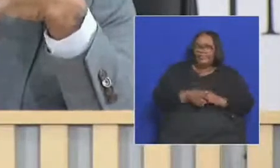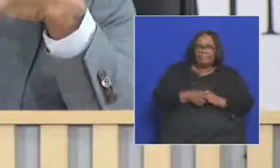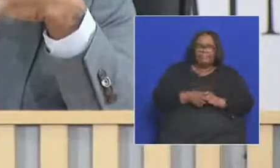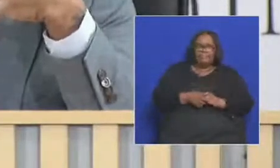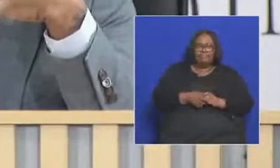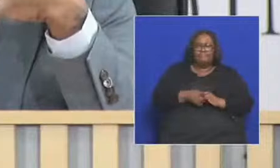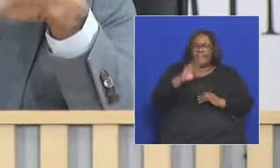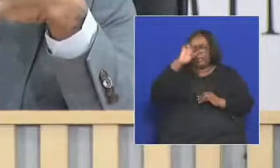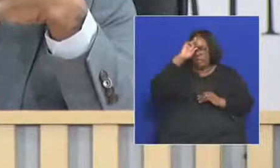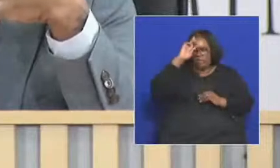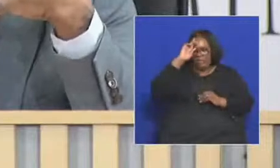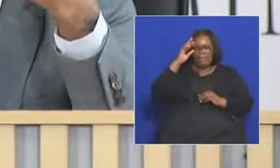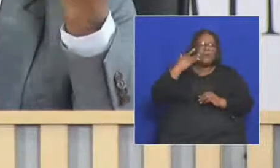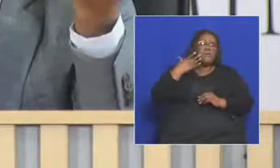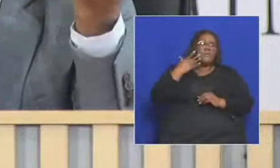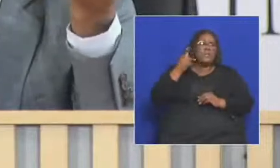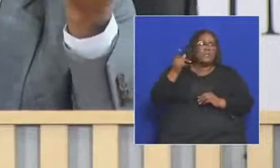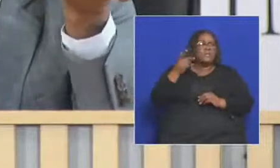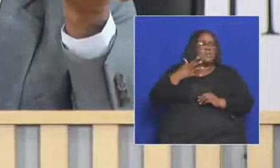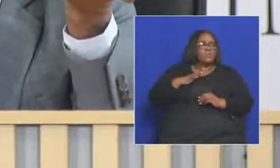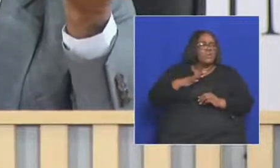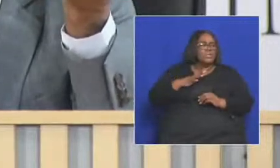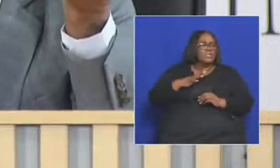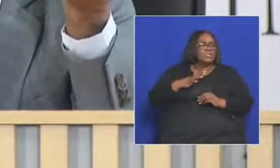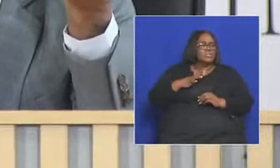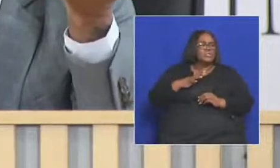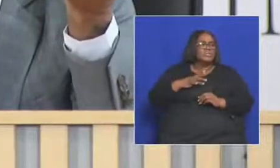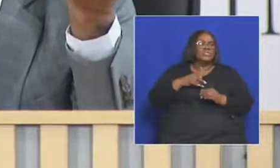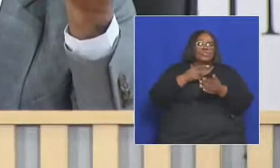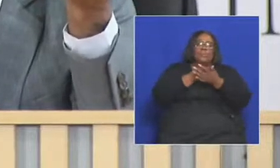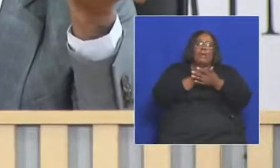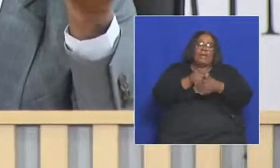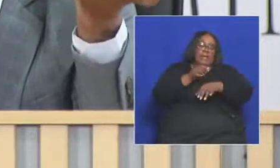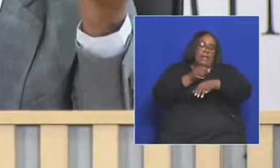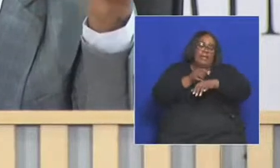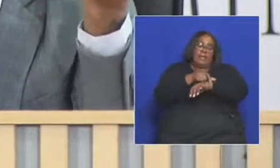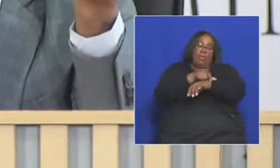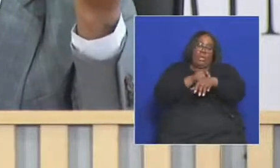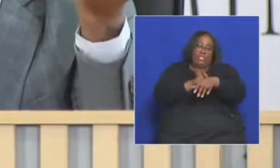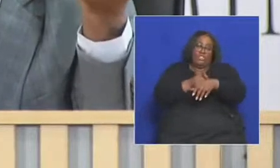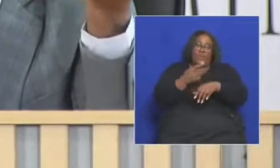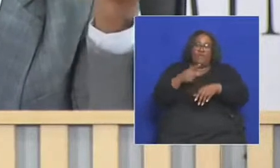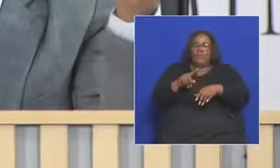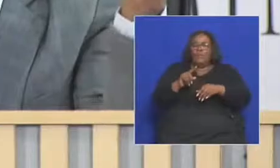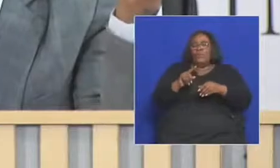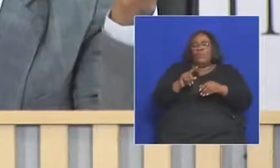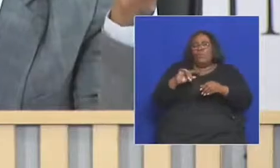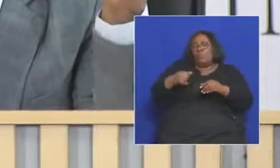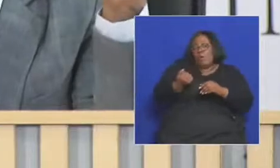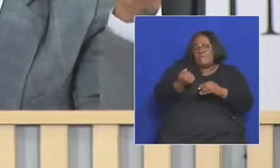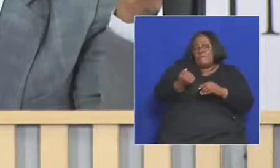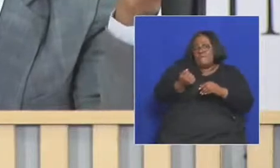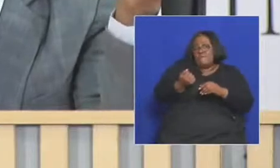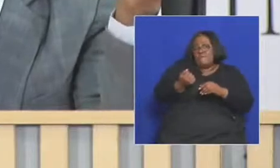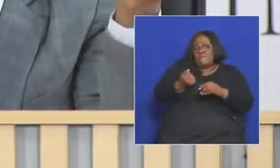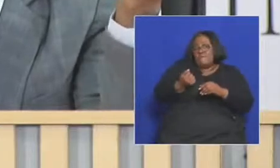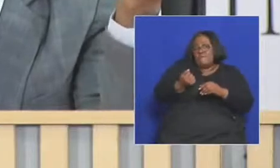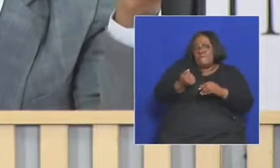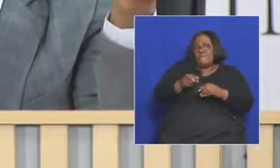Like I remember to buy a Rolex for the wife, and then he asked me where can he get a Rolex, and then I told him where I